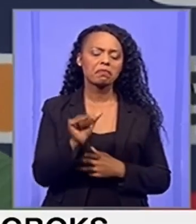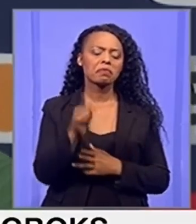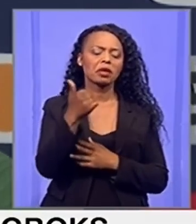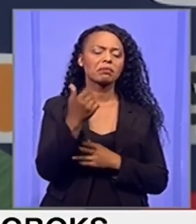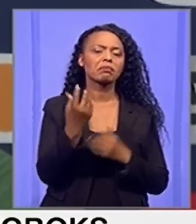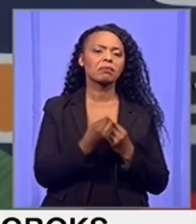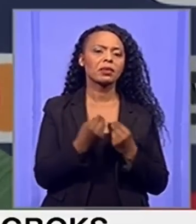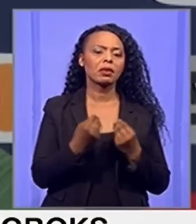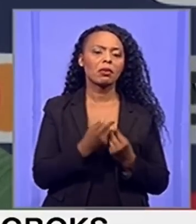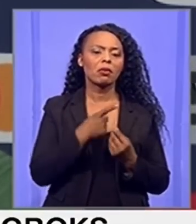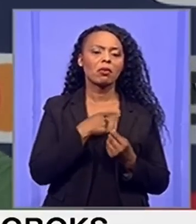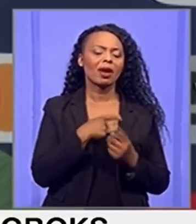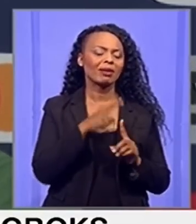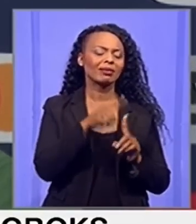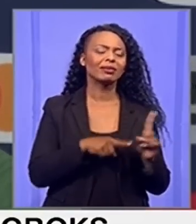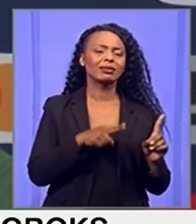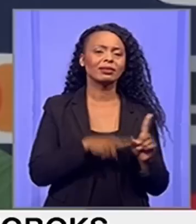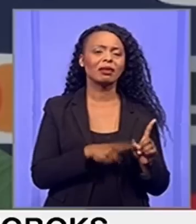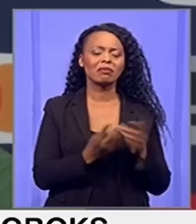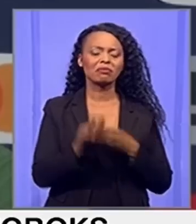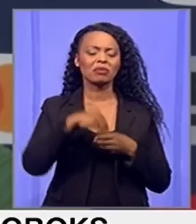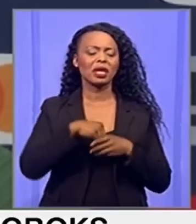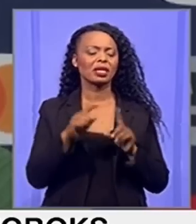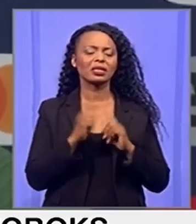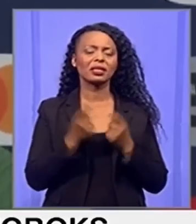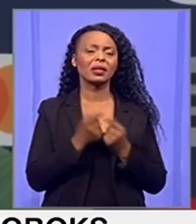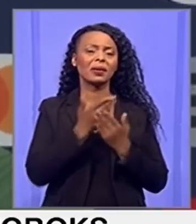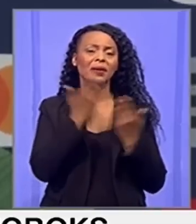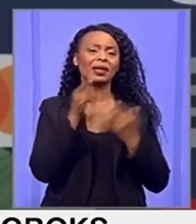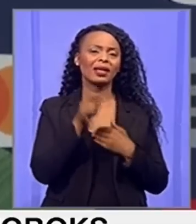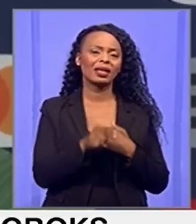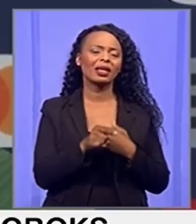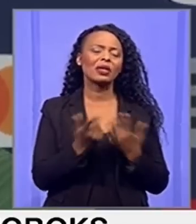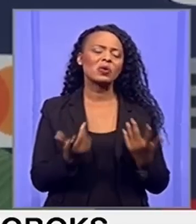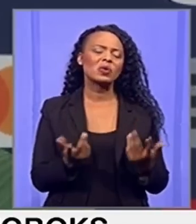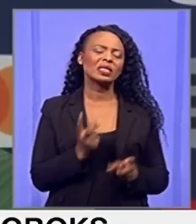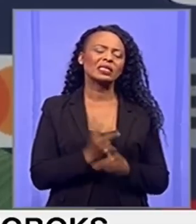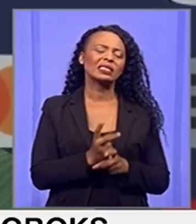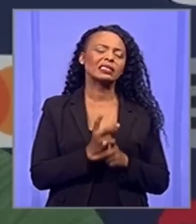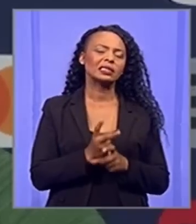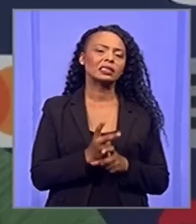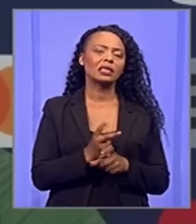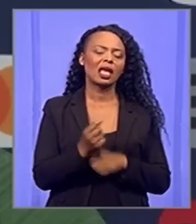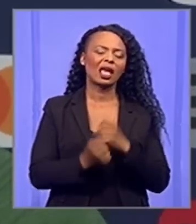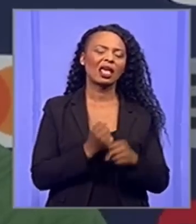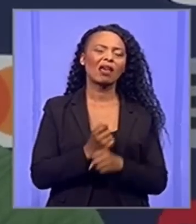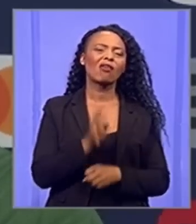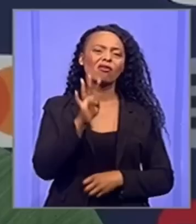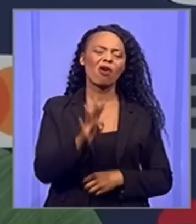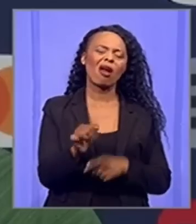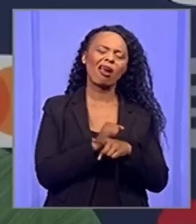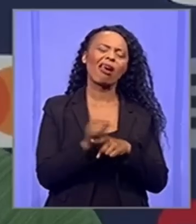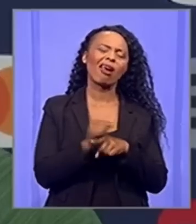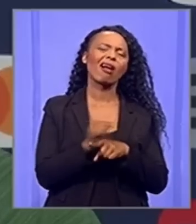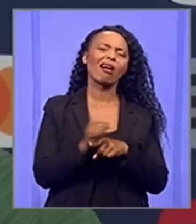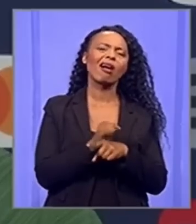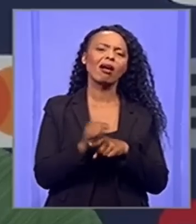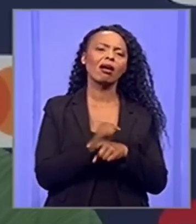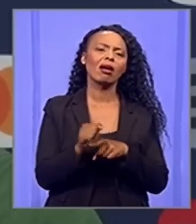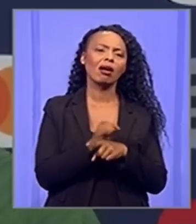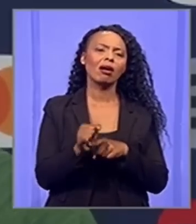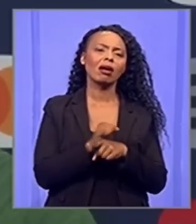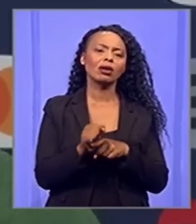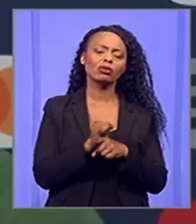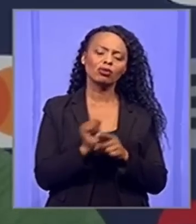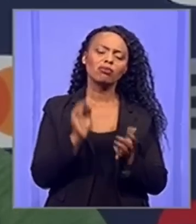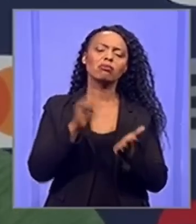is the loss to a player. Remember, rugby players work incredibly hard for 4 years to get to a World Cup, and they sacrifice a lot.